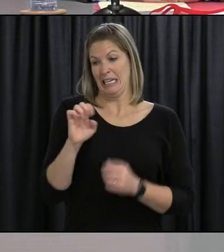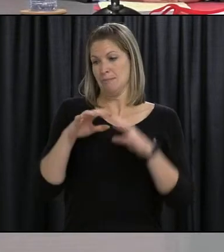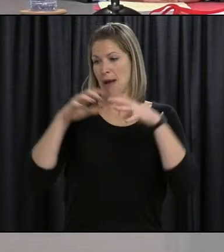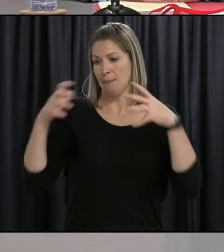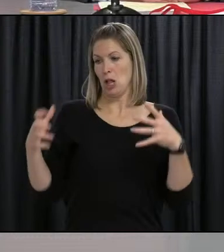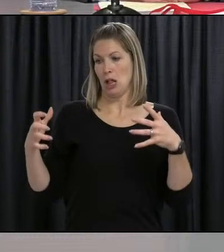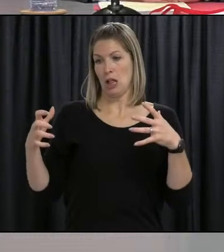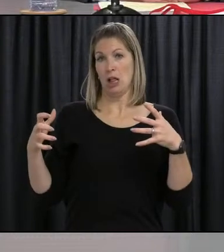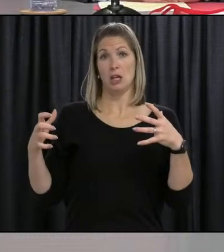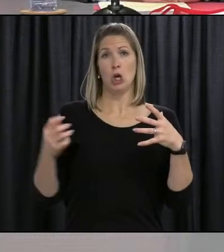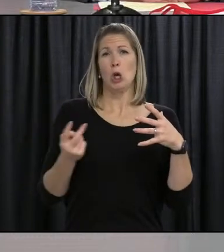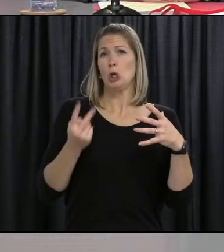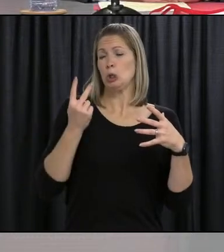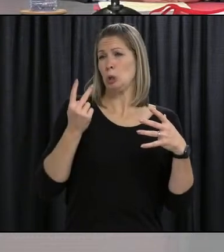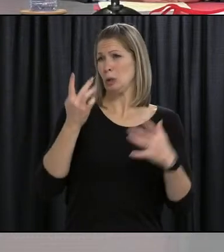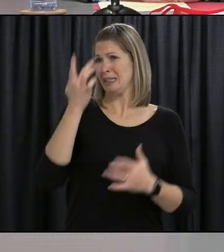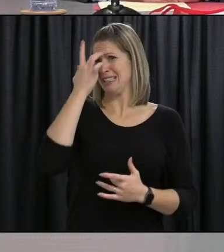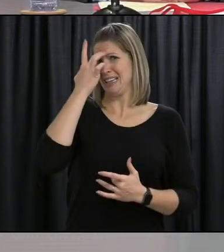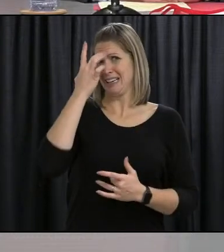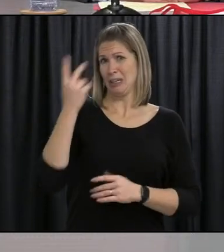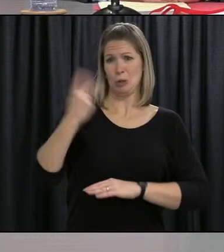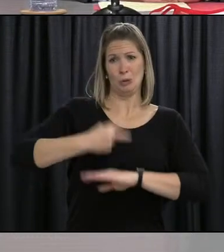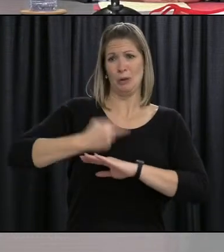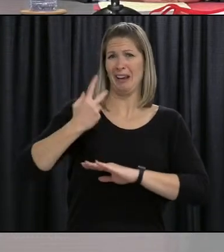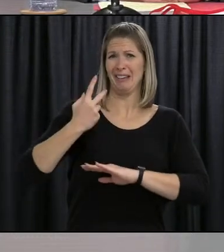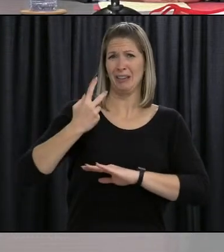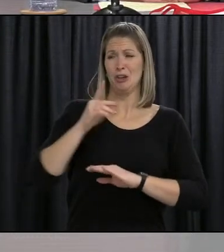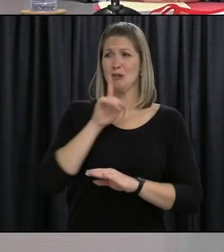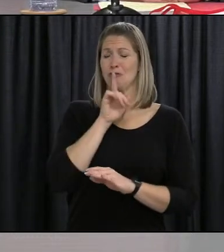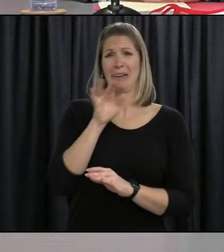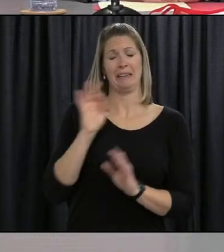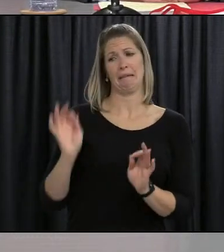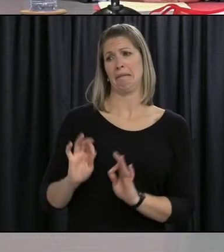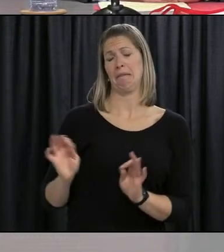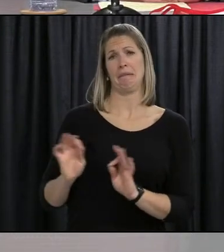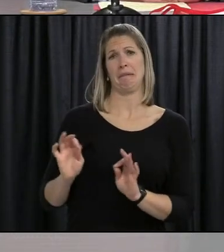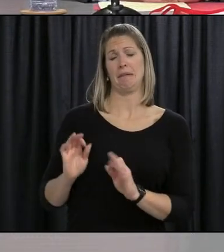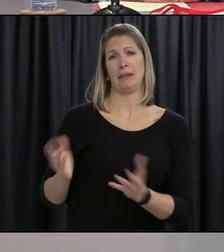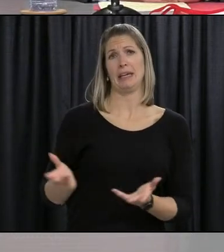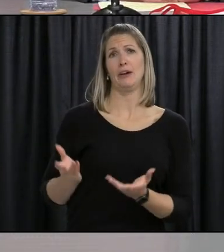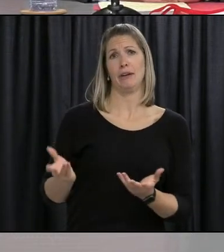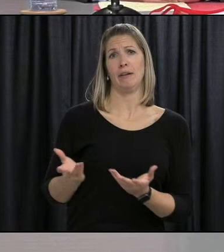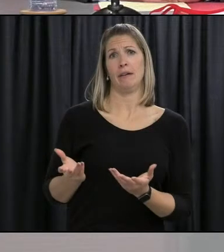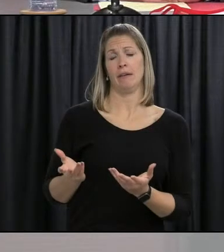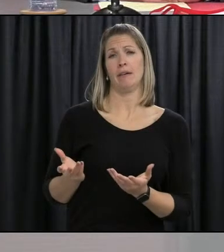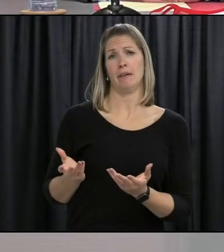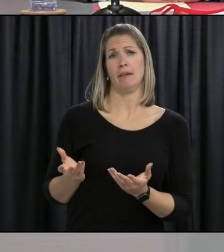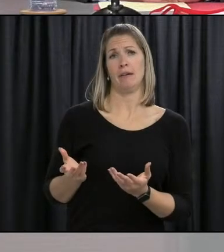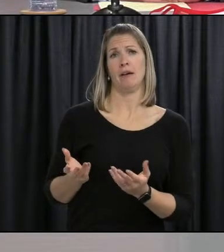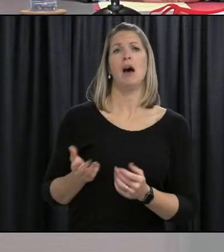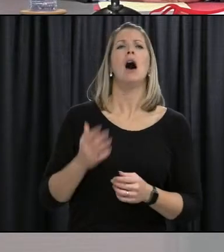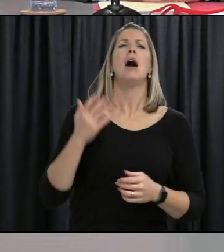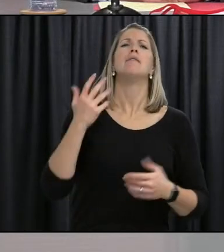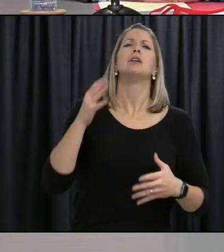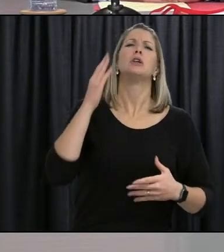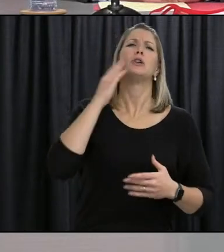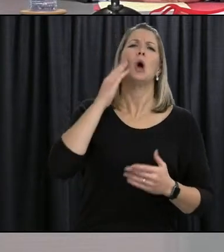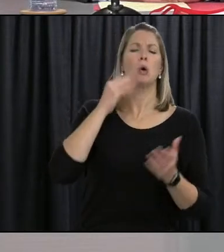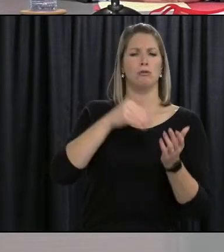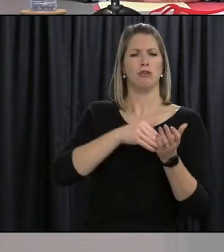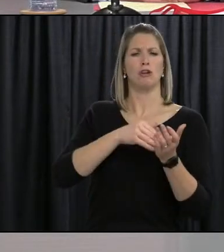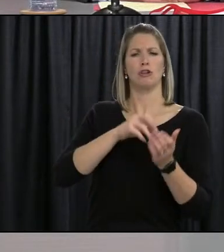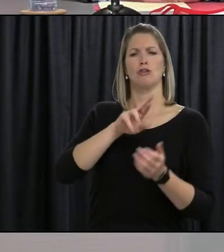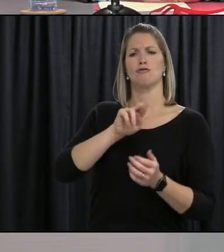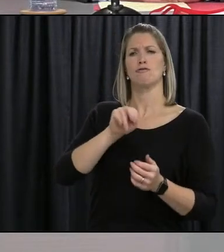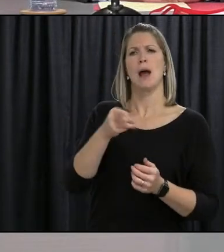region. In saying that, how likely is it that we're going to see a second wave? I know Dr. Rahman was working on